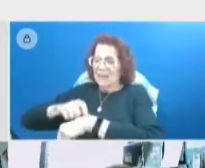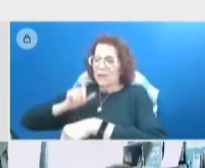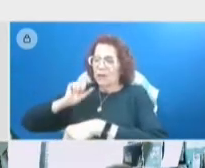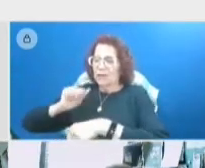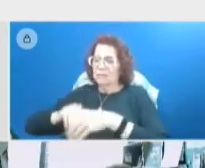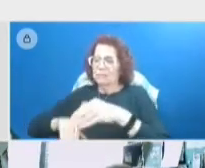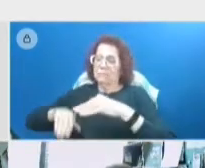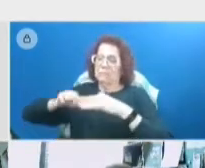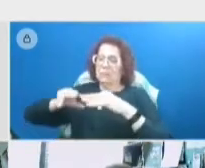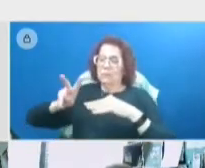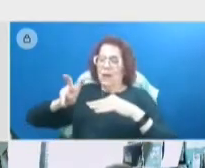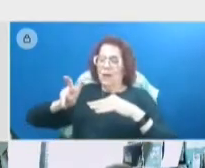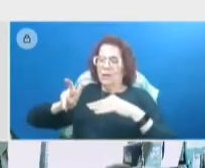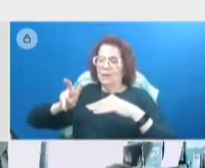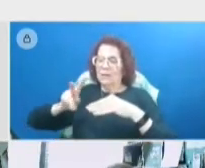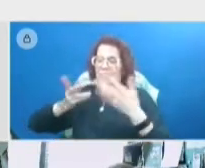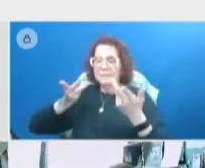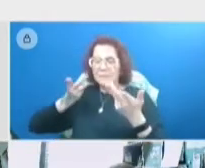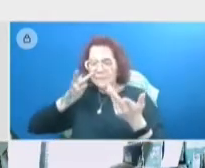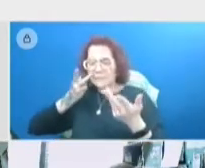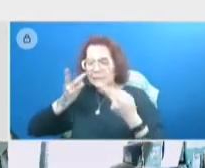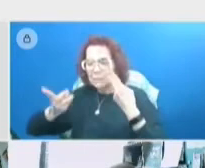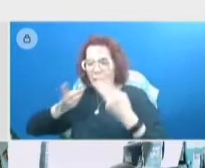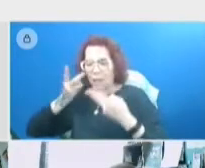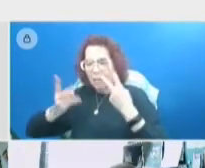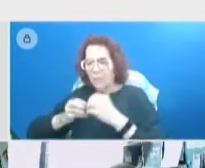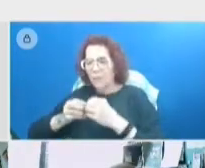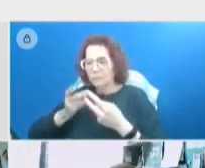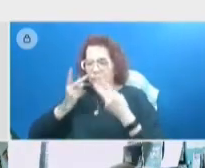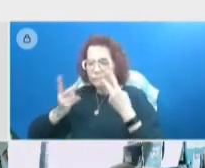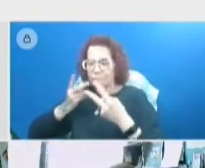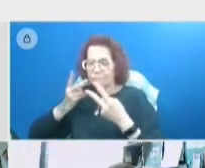So that's my report. If there's any questions?